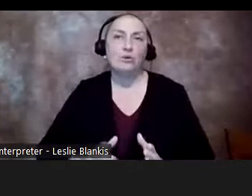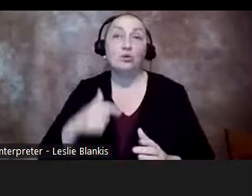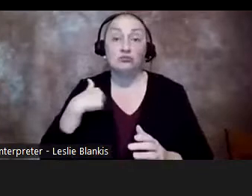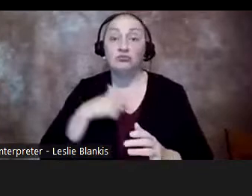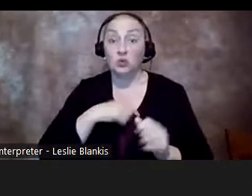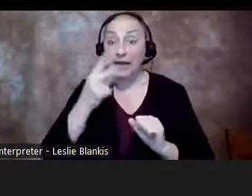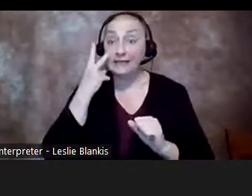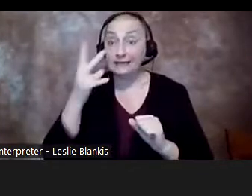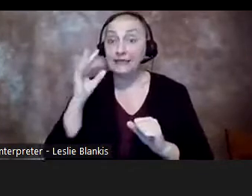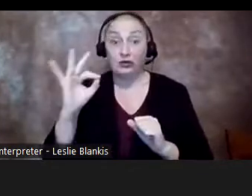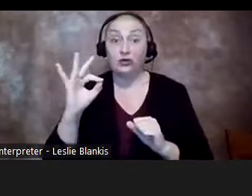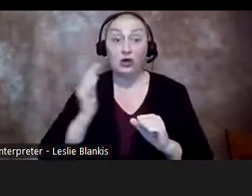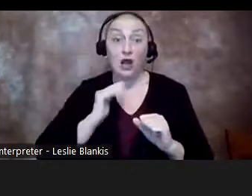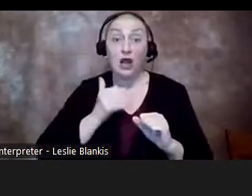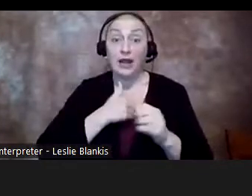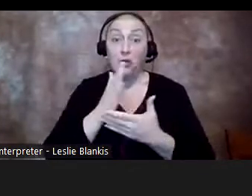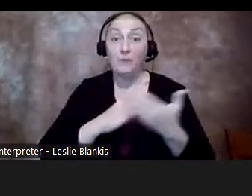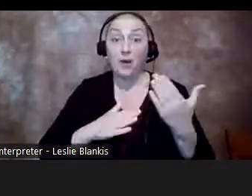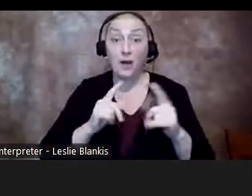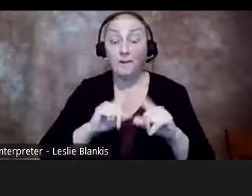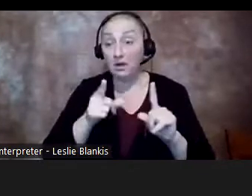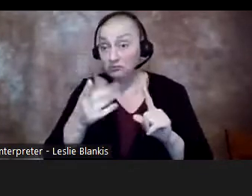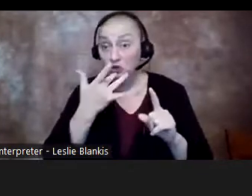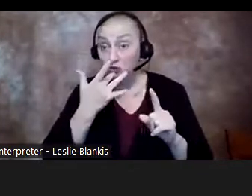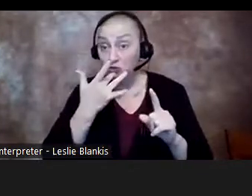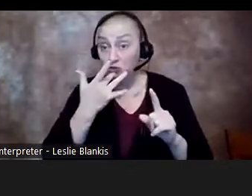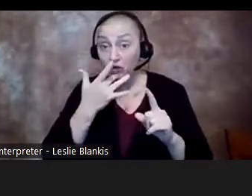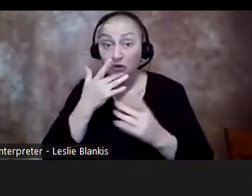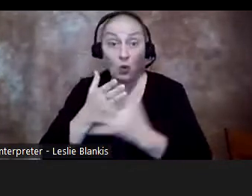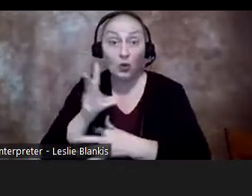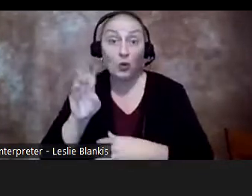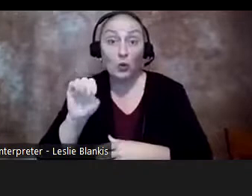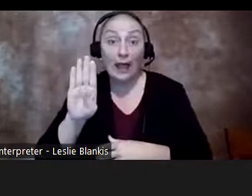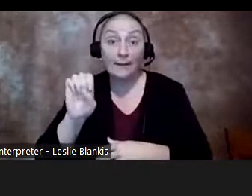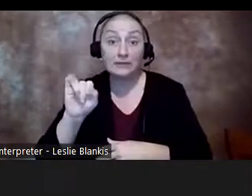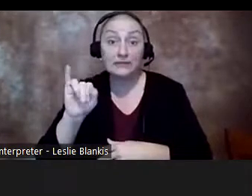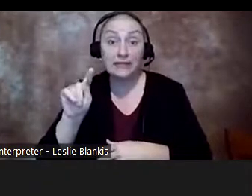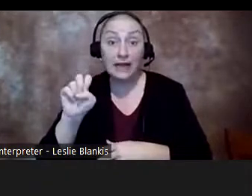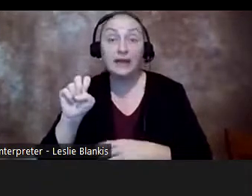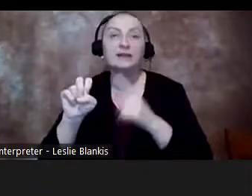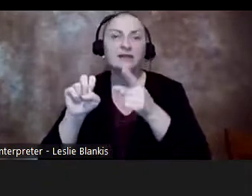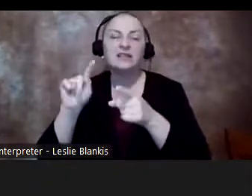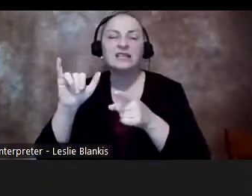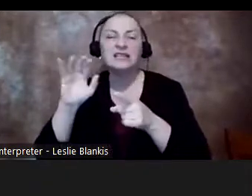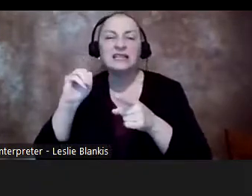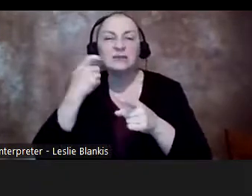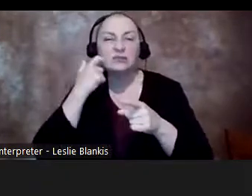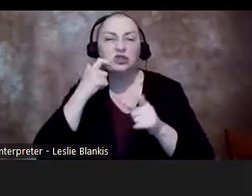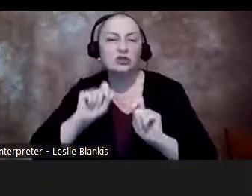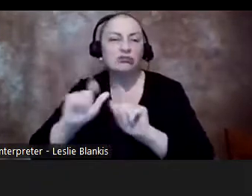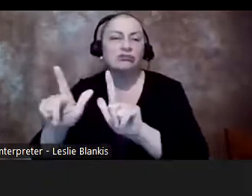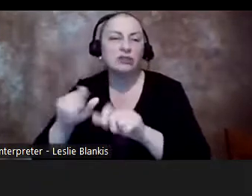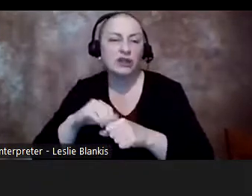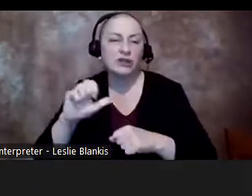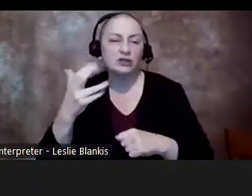it good on this side. But if you prefer to go through the website, Tim just dropped that into the chat. Tim, will you also drop